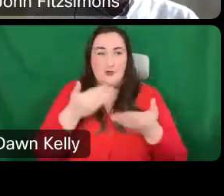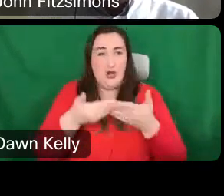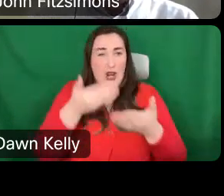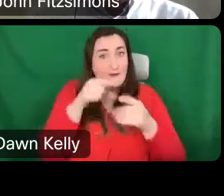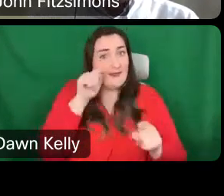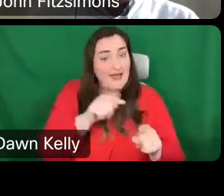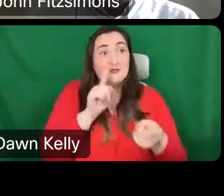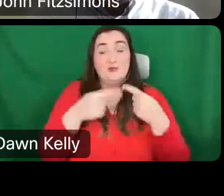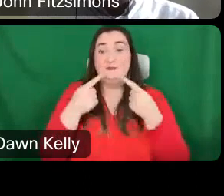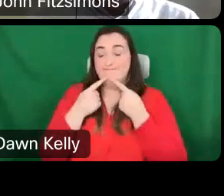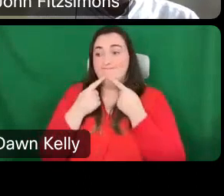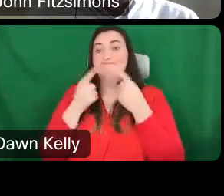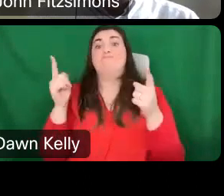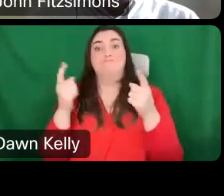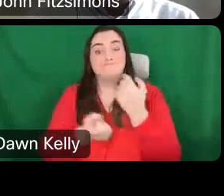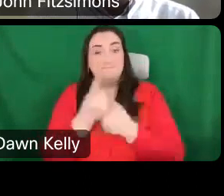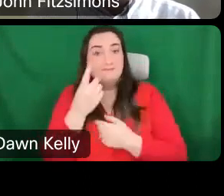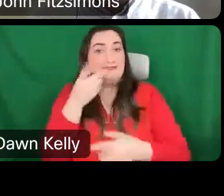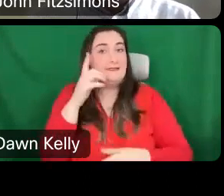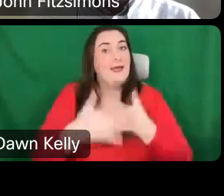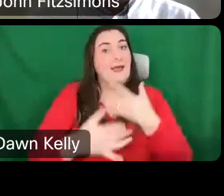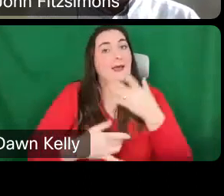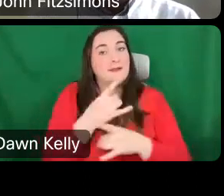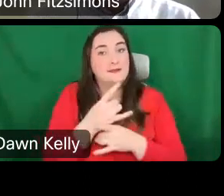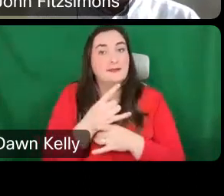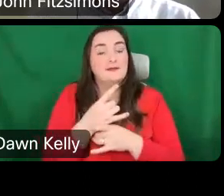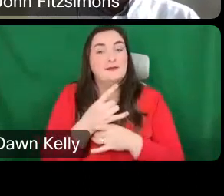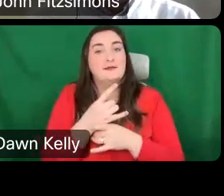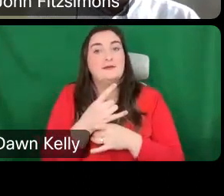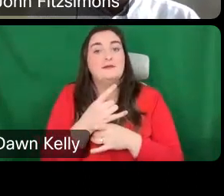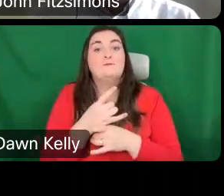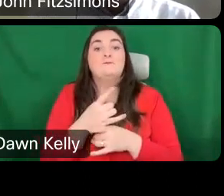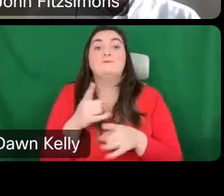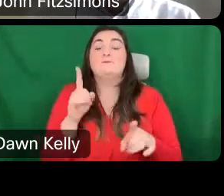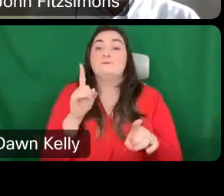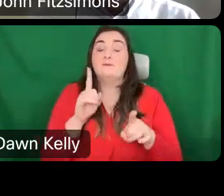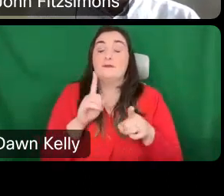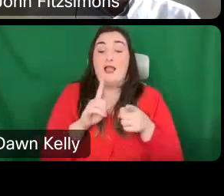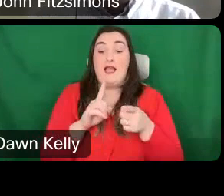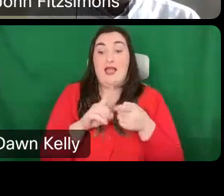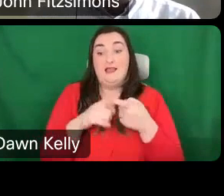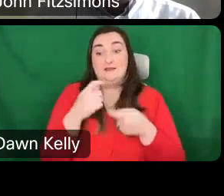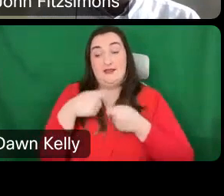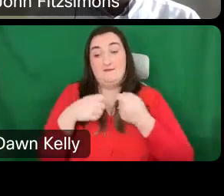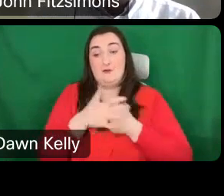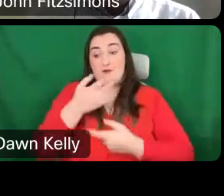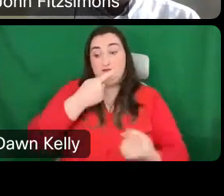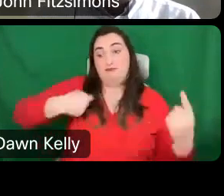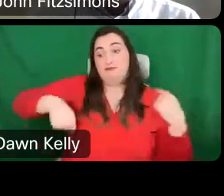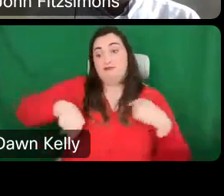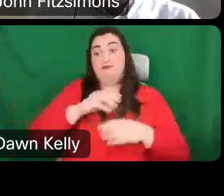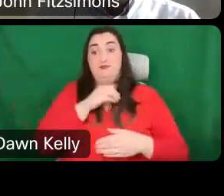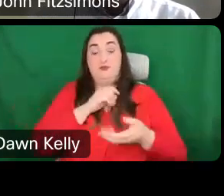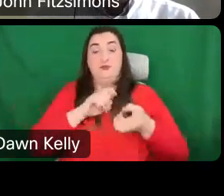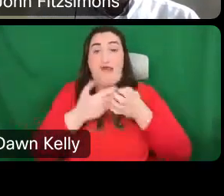disclose the events that have happened, and for us all to, I suppose, to learn and make a better